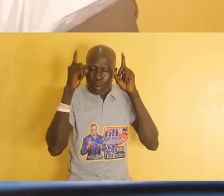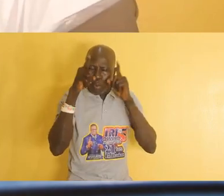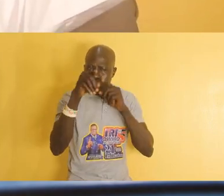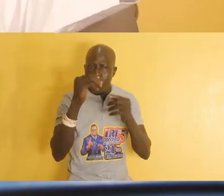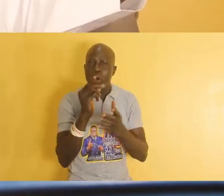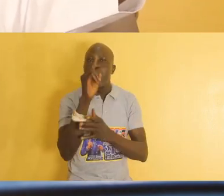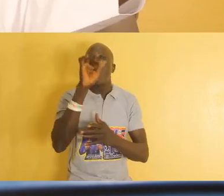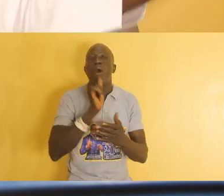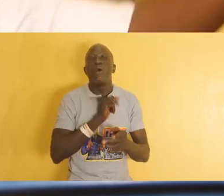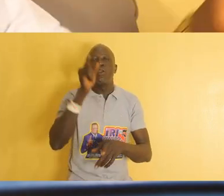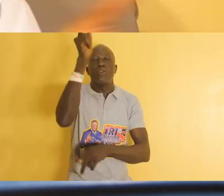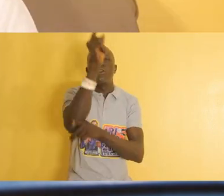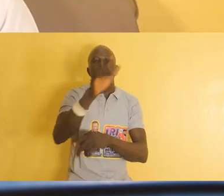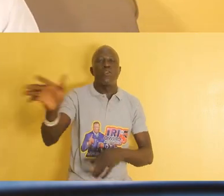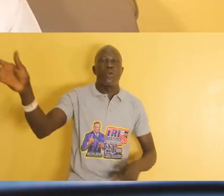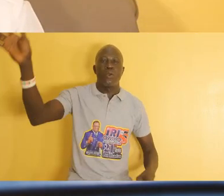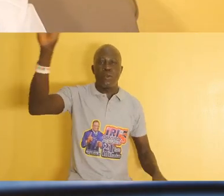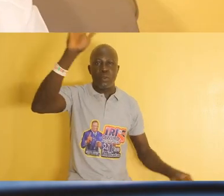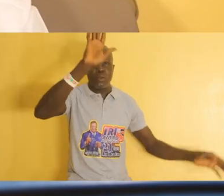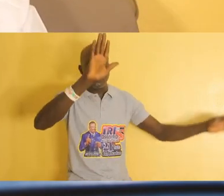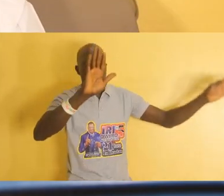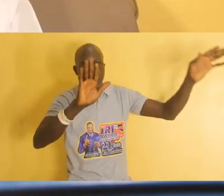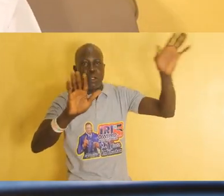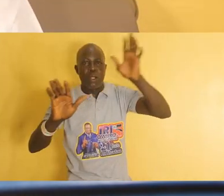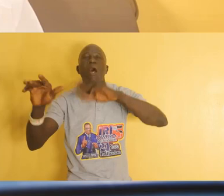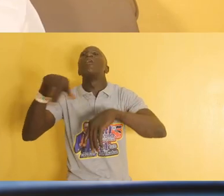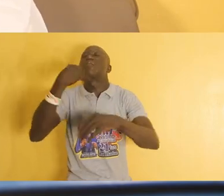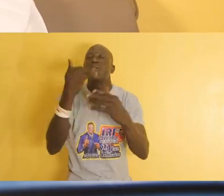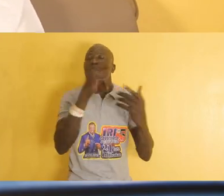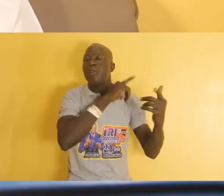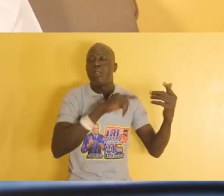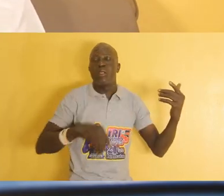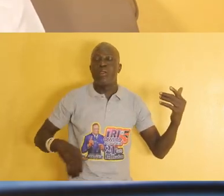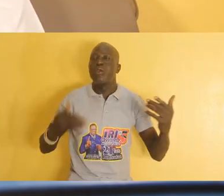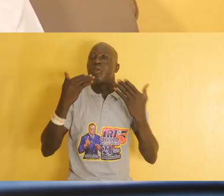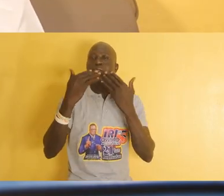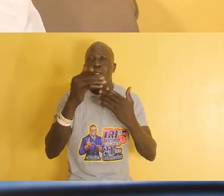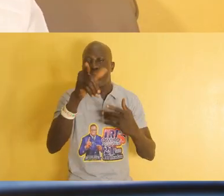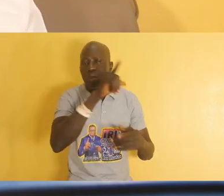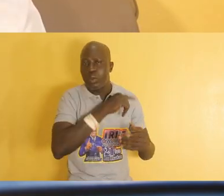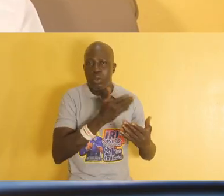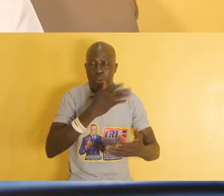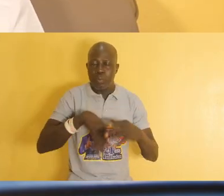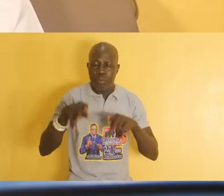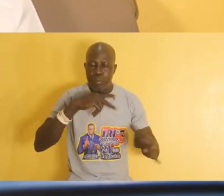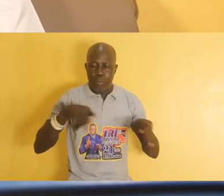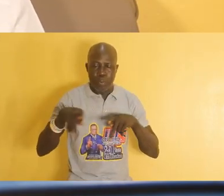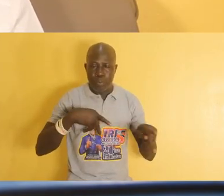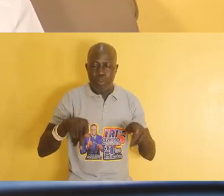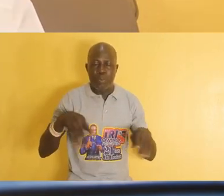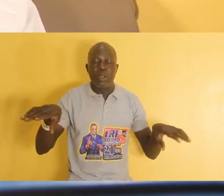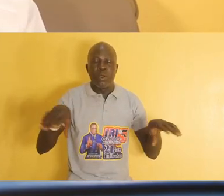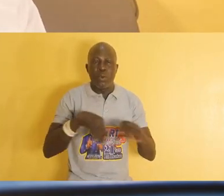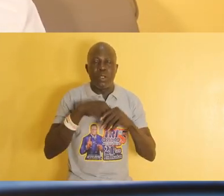Kàn máa gbé ọwọ́ rẹ̀ sókè máa yẹ lóko. Just lift up your hands and glorify him. Máa sọ pé Olúwa ọ̀ṣẹ́. Say thank you Lord. Oní wedding anniversary. People celebrate wedding anniversary. Ẹ̀yin